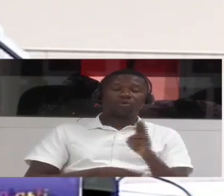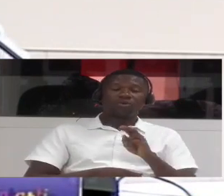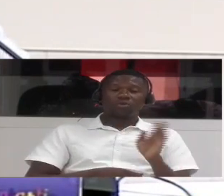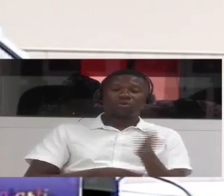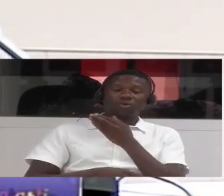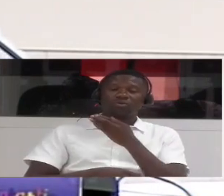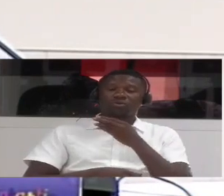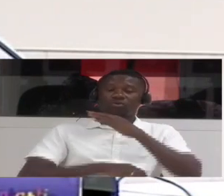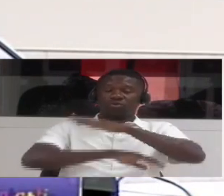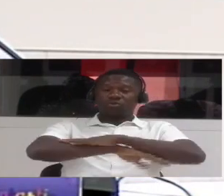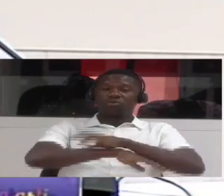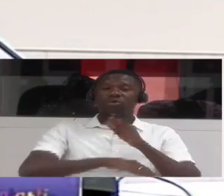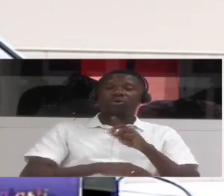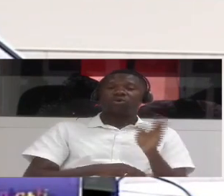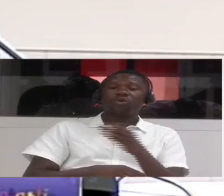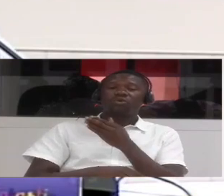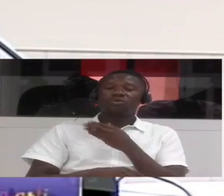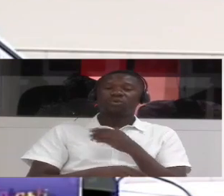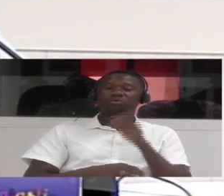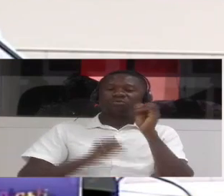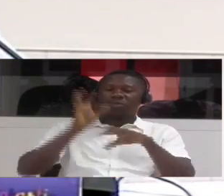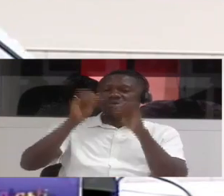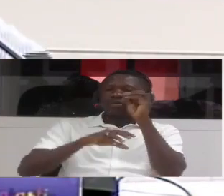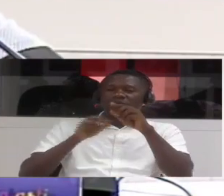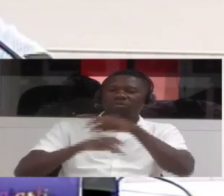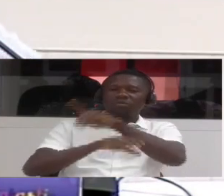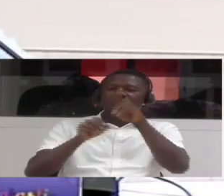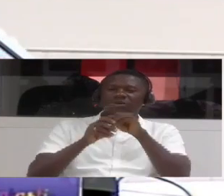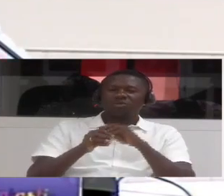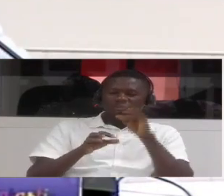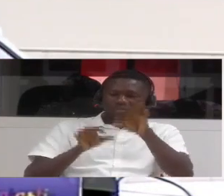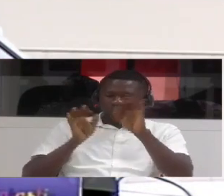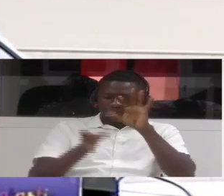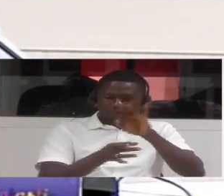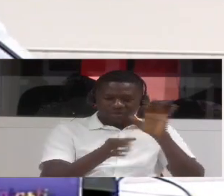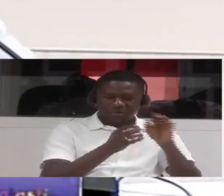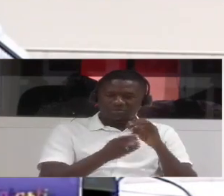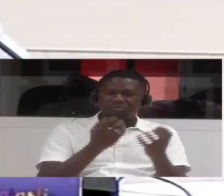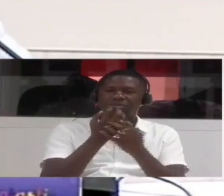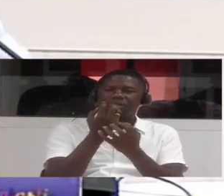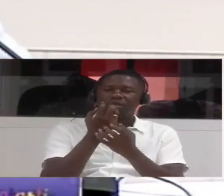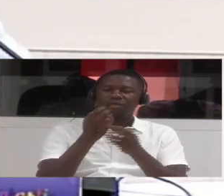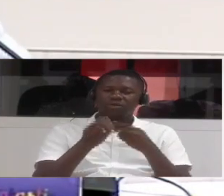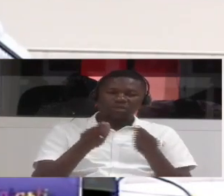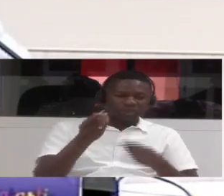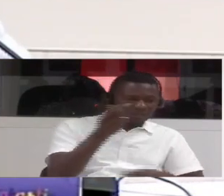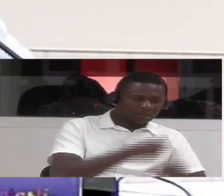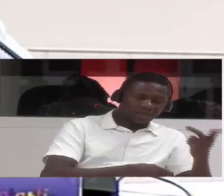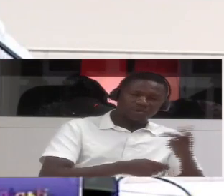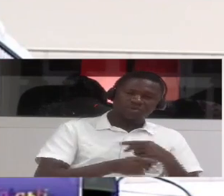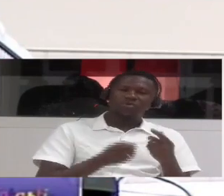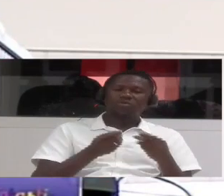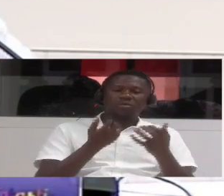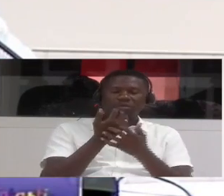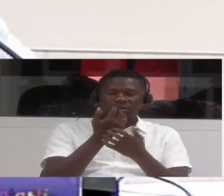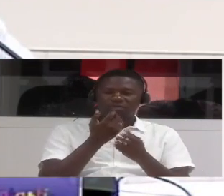some dump sites where they will pick some scrap metals, and then they will go and sell those scrap metals for